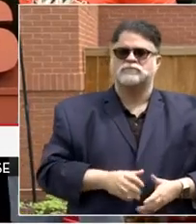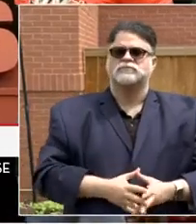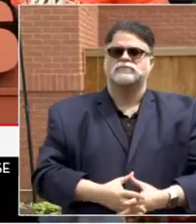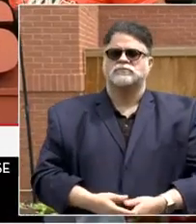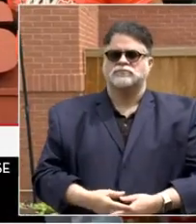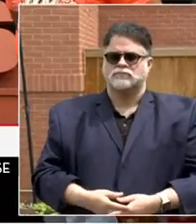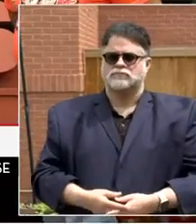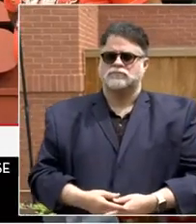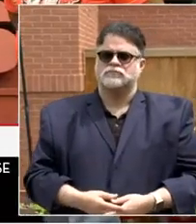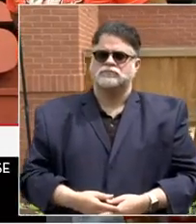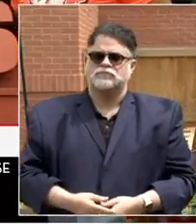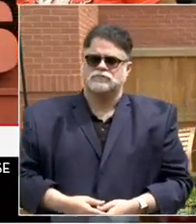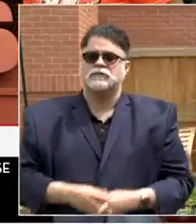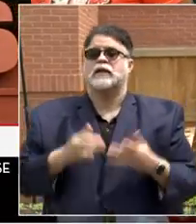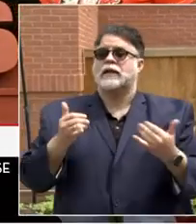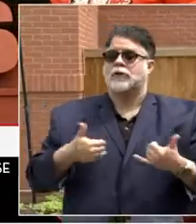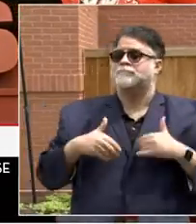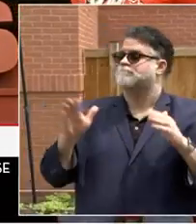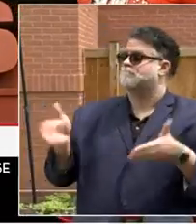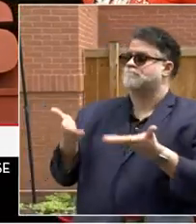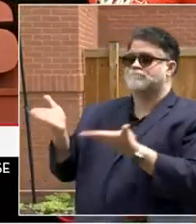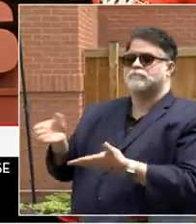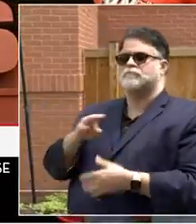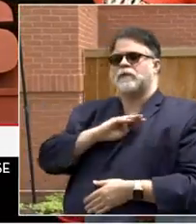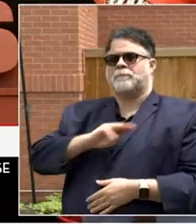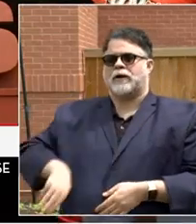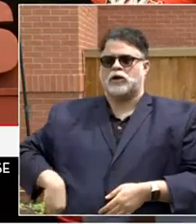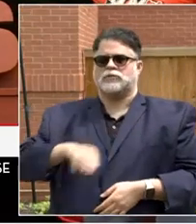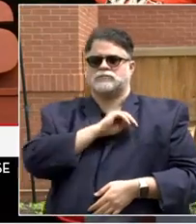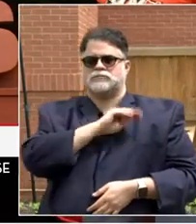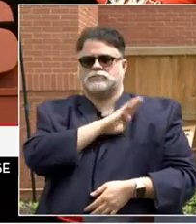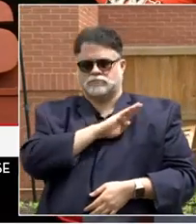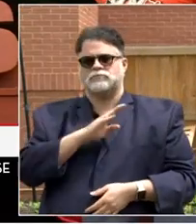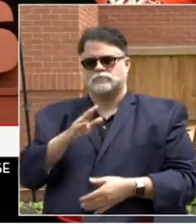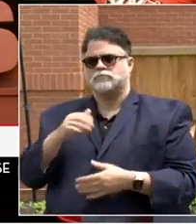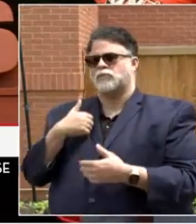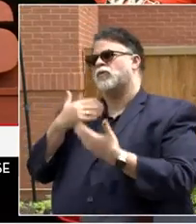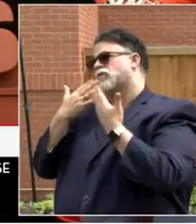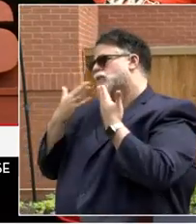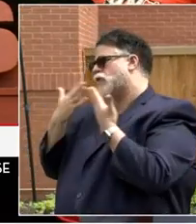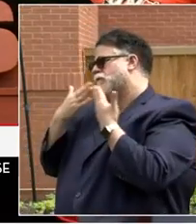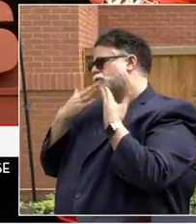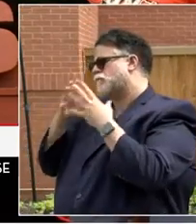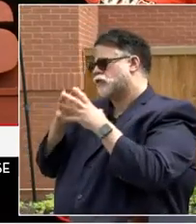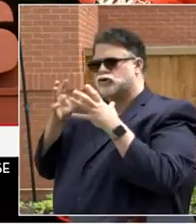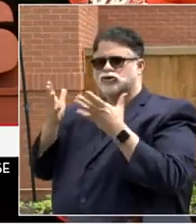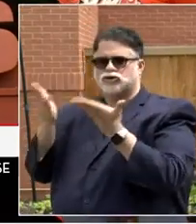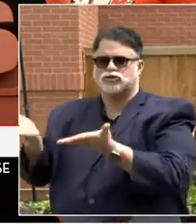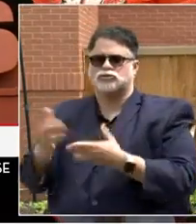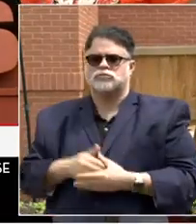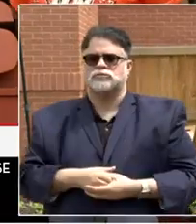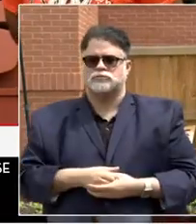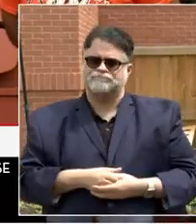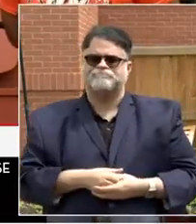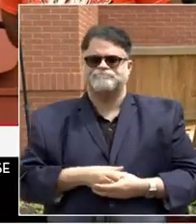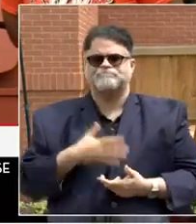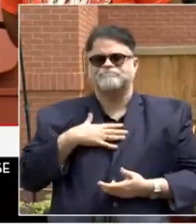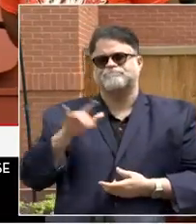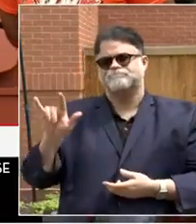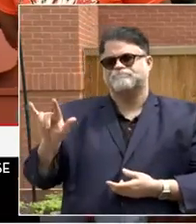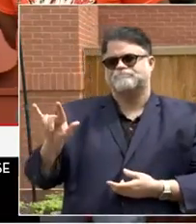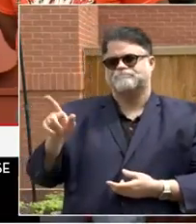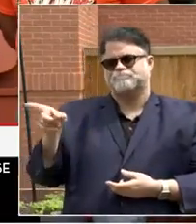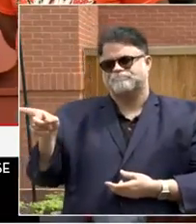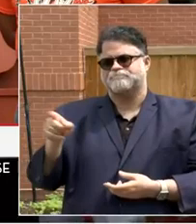Mayor Bowser. And I appreciate you so much. I love you, Miss Harper. I love